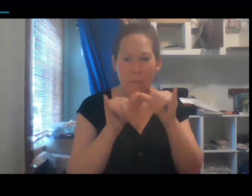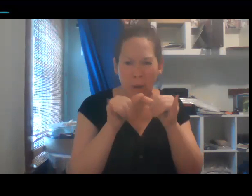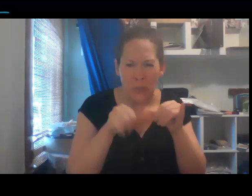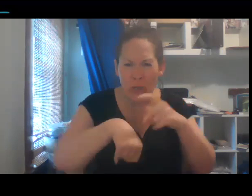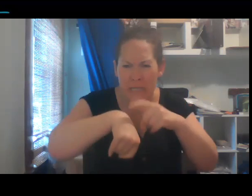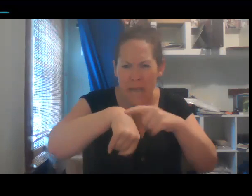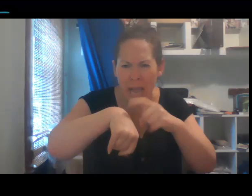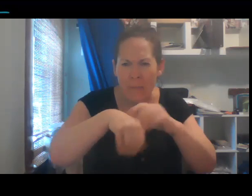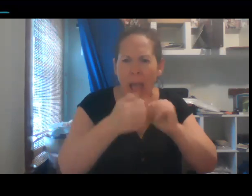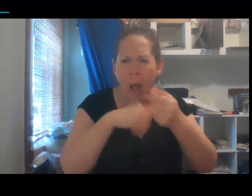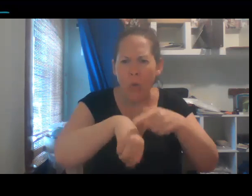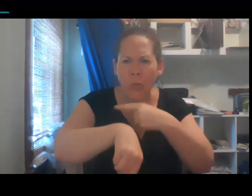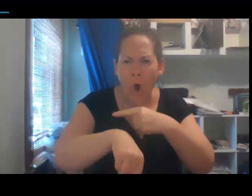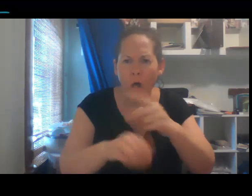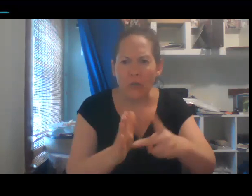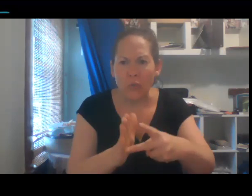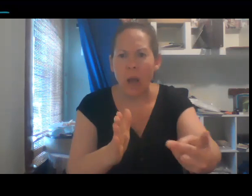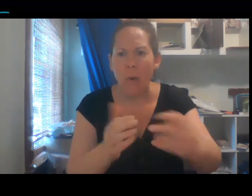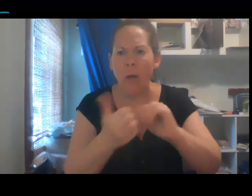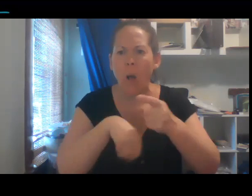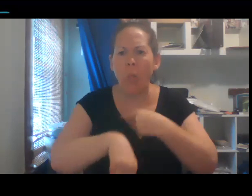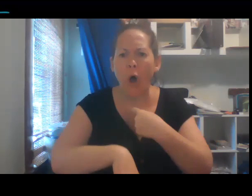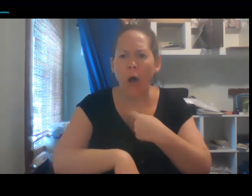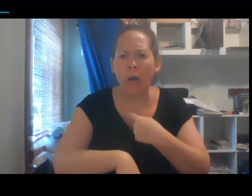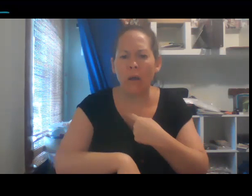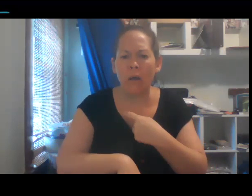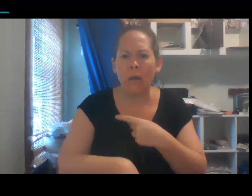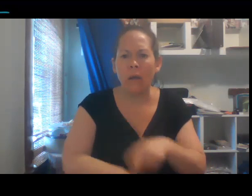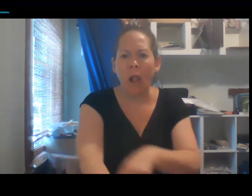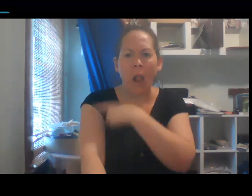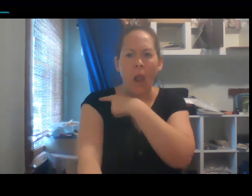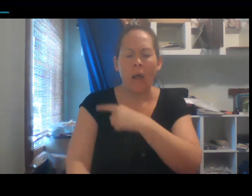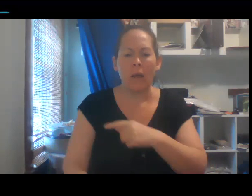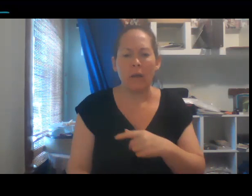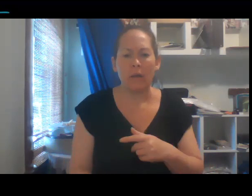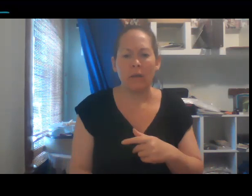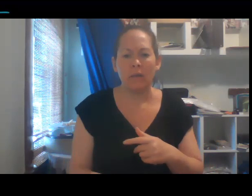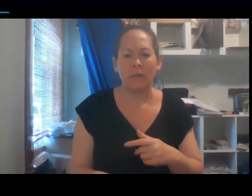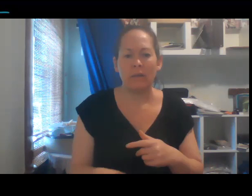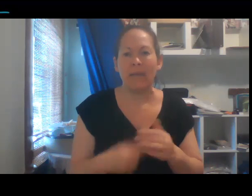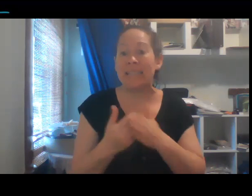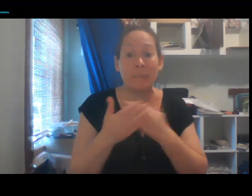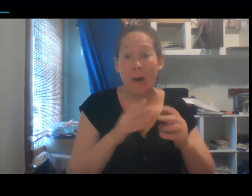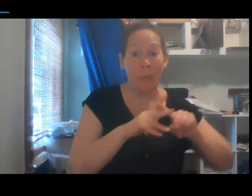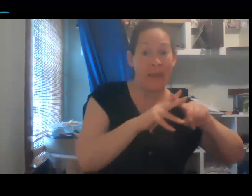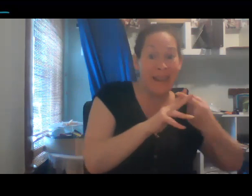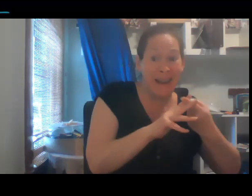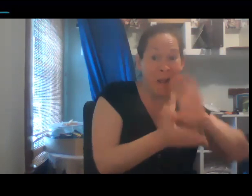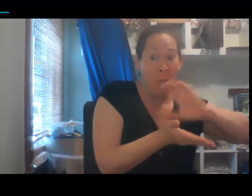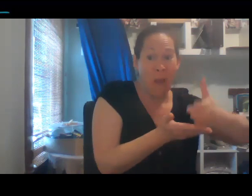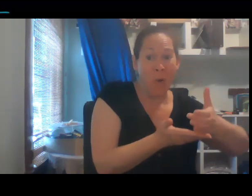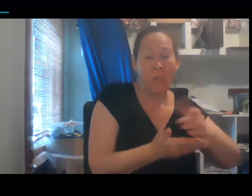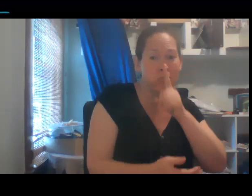double, something to have, doesn't matter how much stuff you start with, you're looking